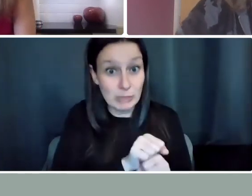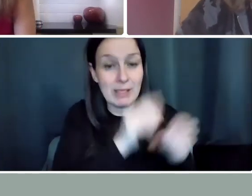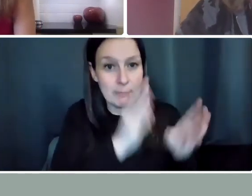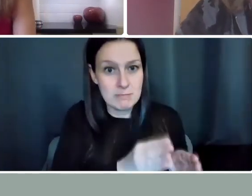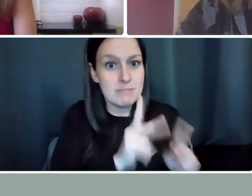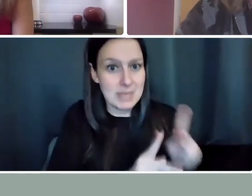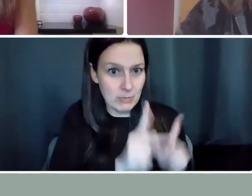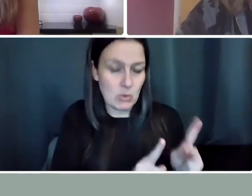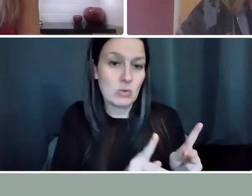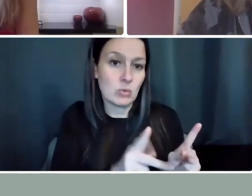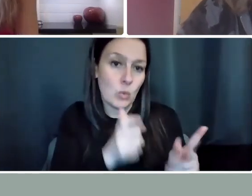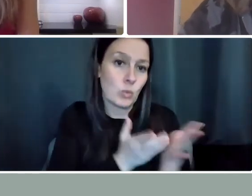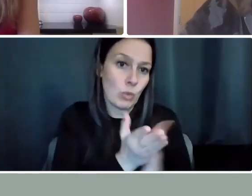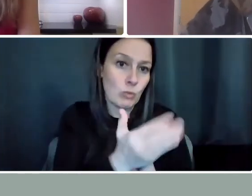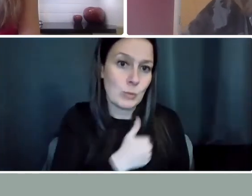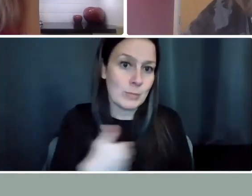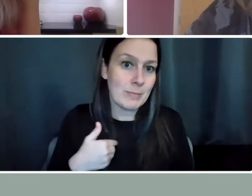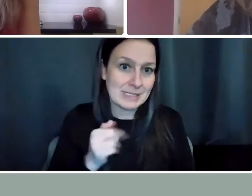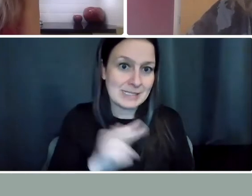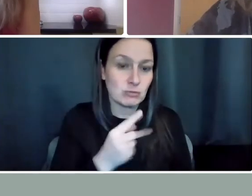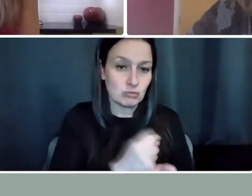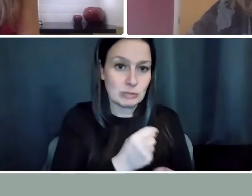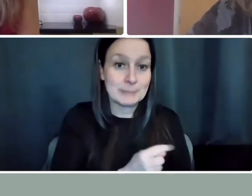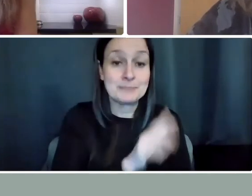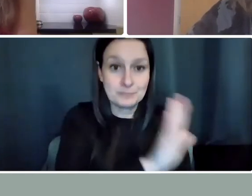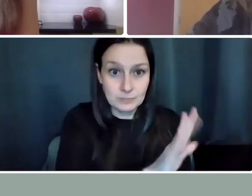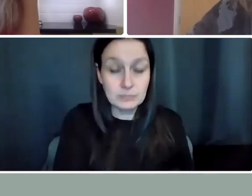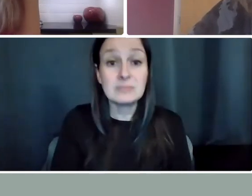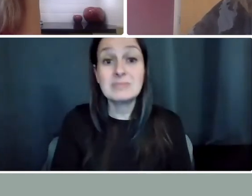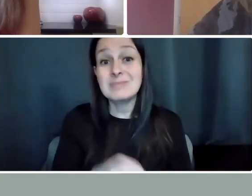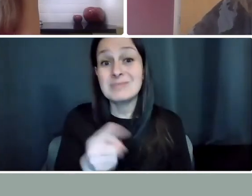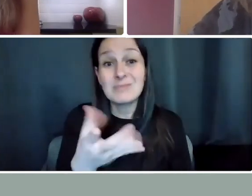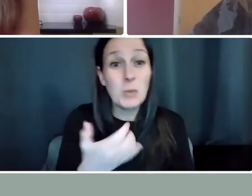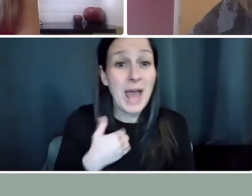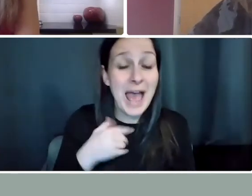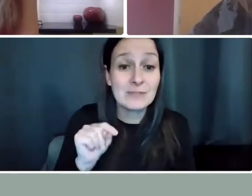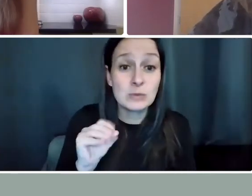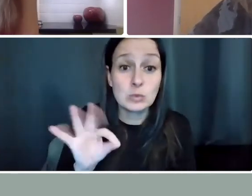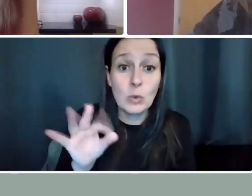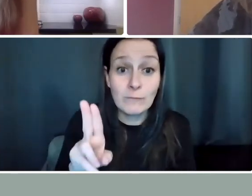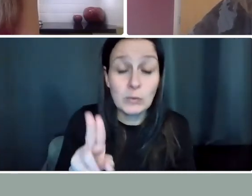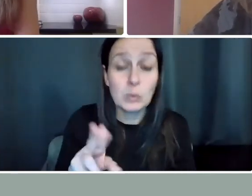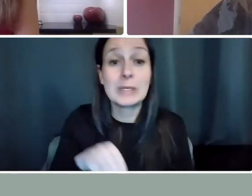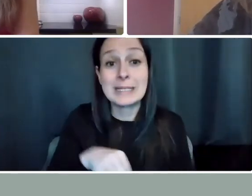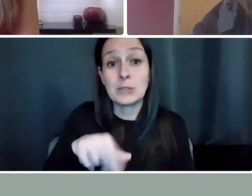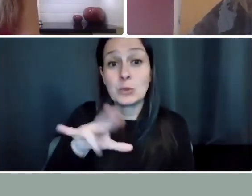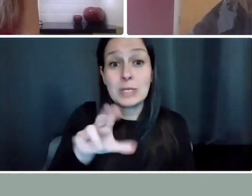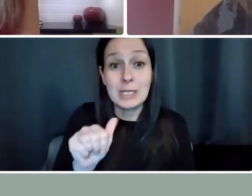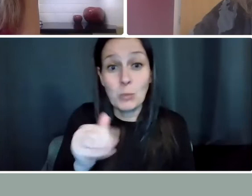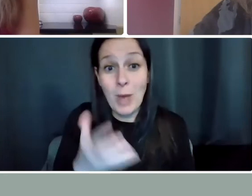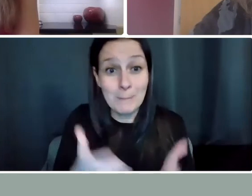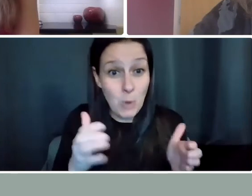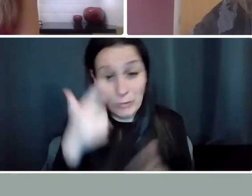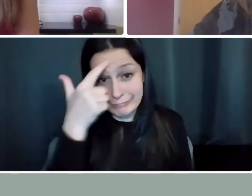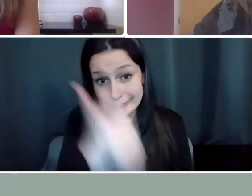who are going through breast cancer. So if you want to have, you know, tofu in your quinoa bowl, if you want to